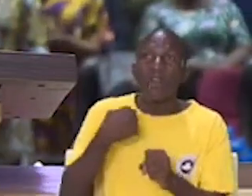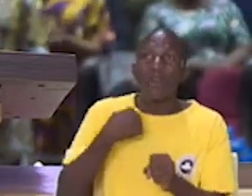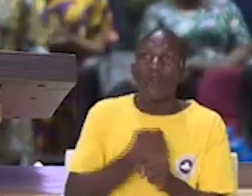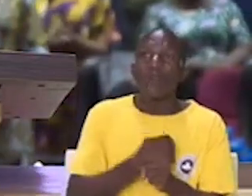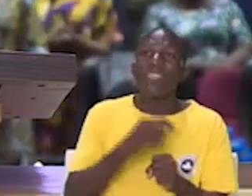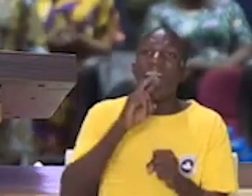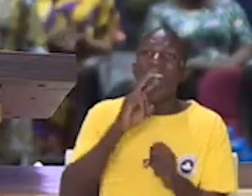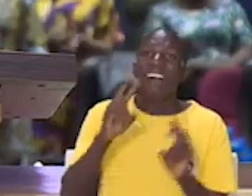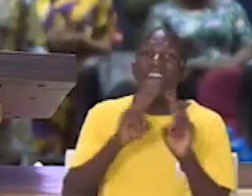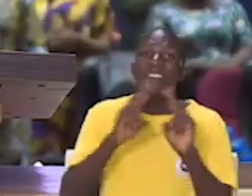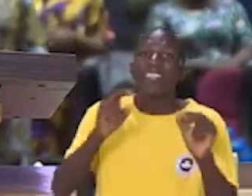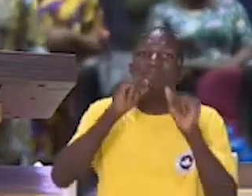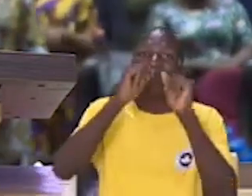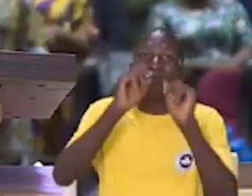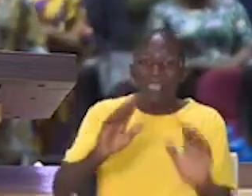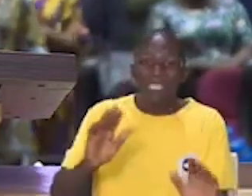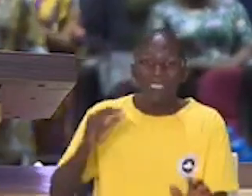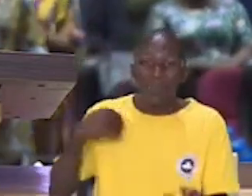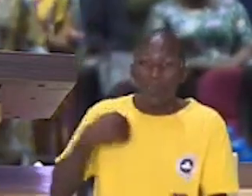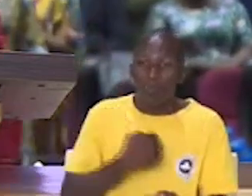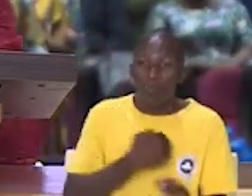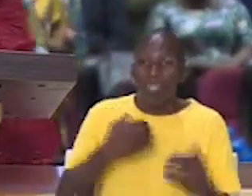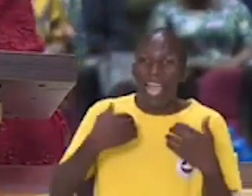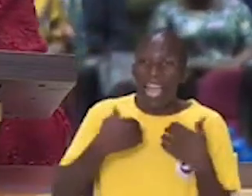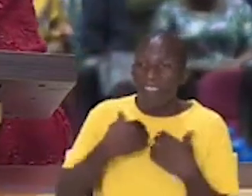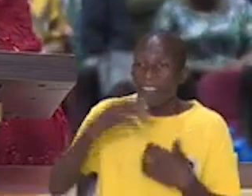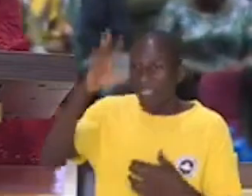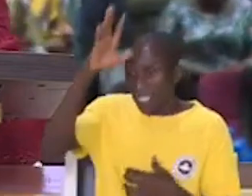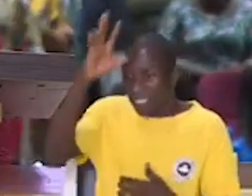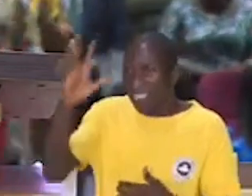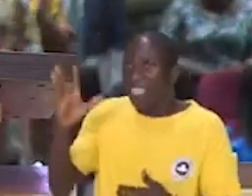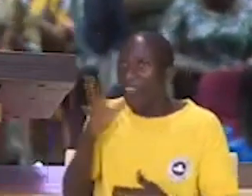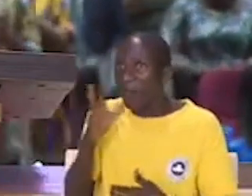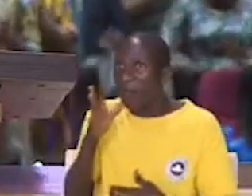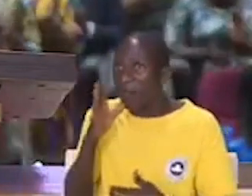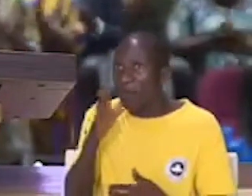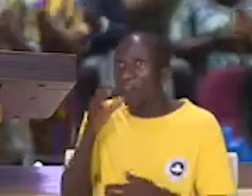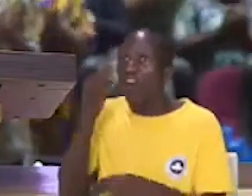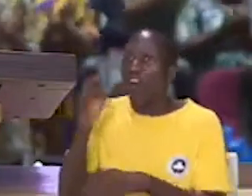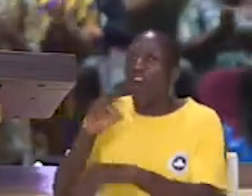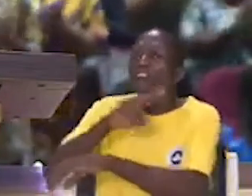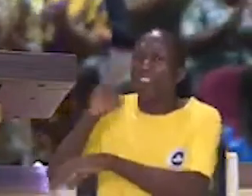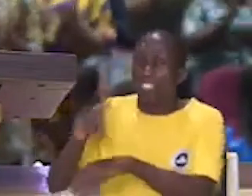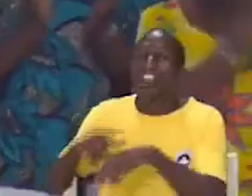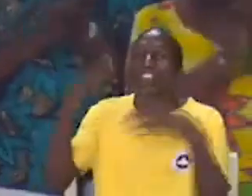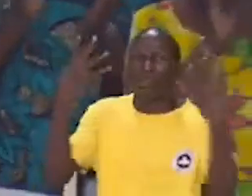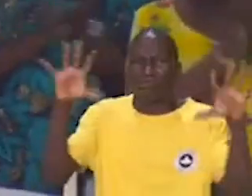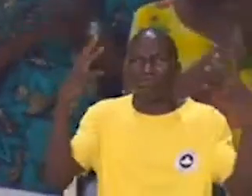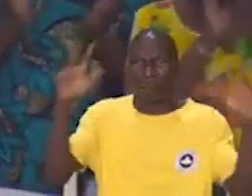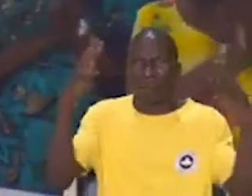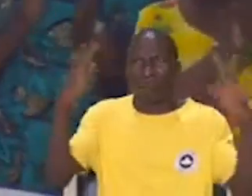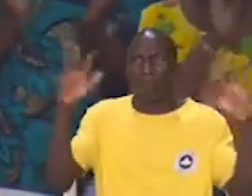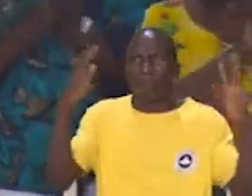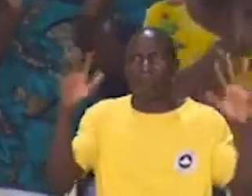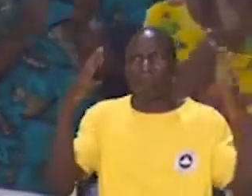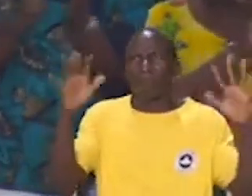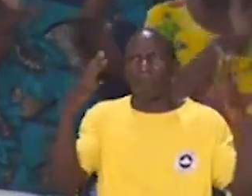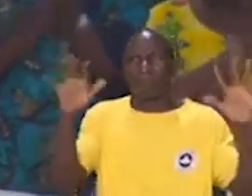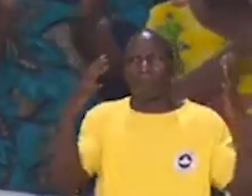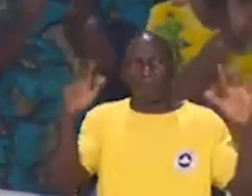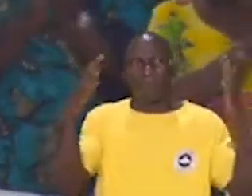and Mommy, Father and Mother of Nations. Yes, go ahead. Give God that clap offering. We appreciate